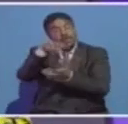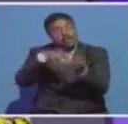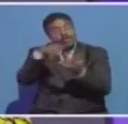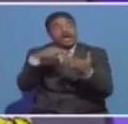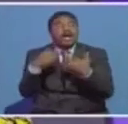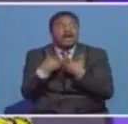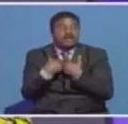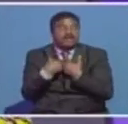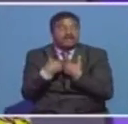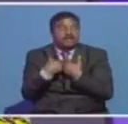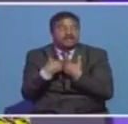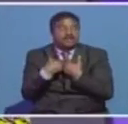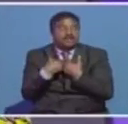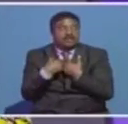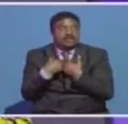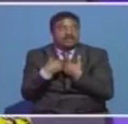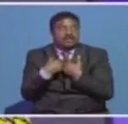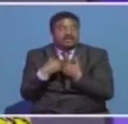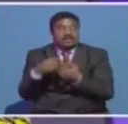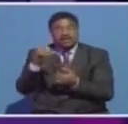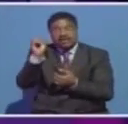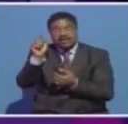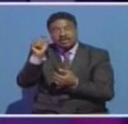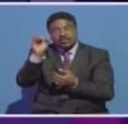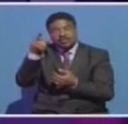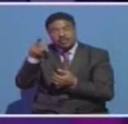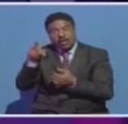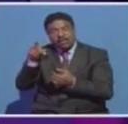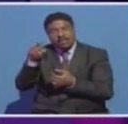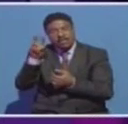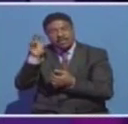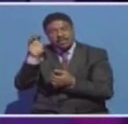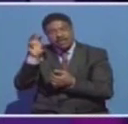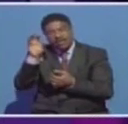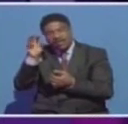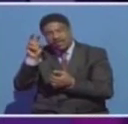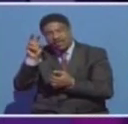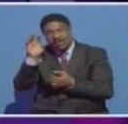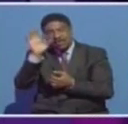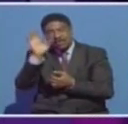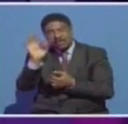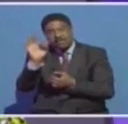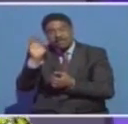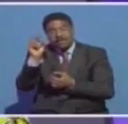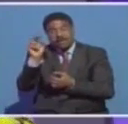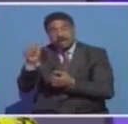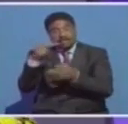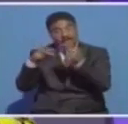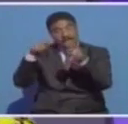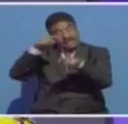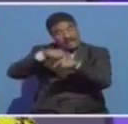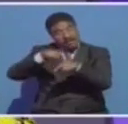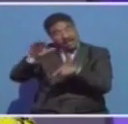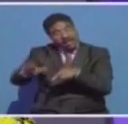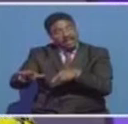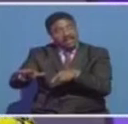issues. It was the stalk borer and the fall armyworm. I mean, yeah, fall. Fall meaning the seasonal,